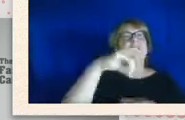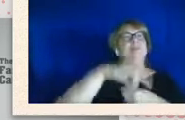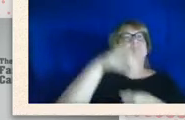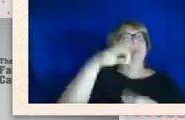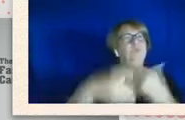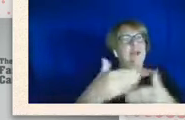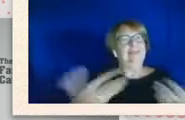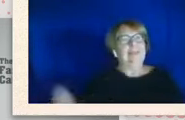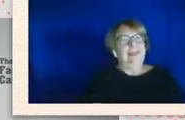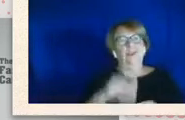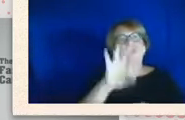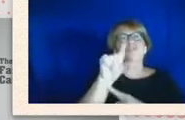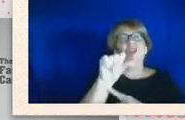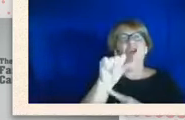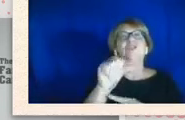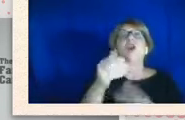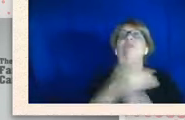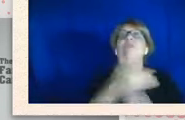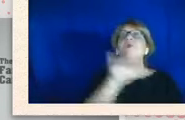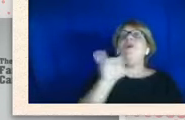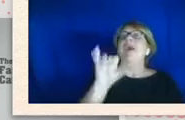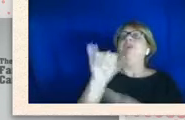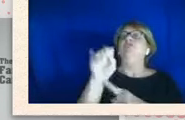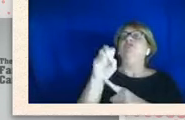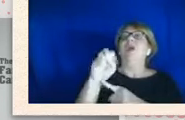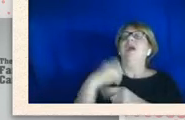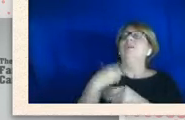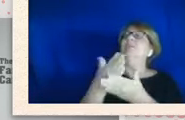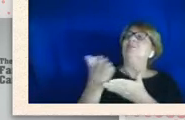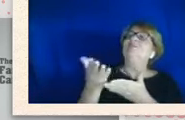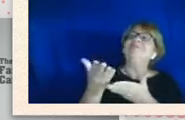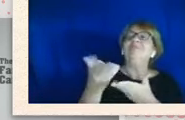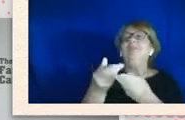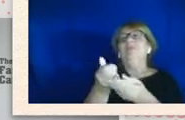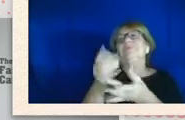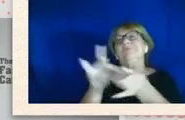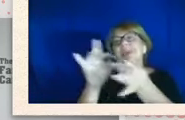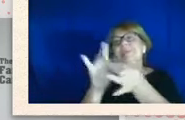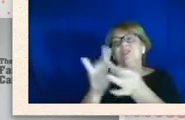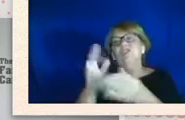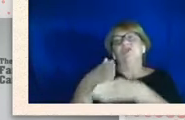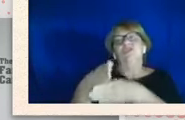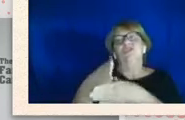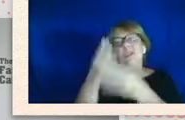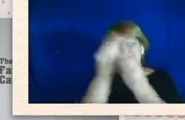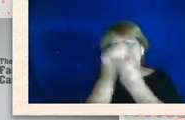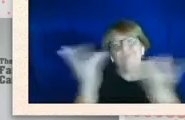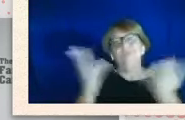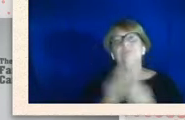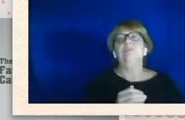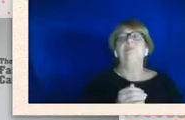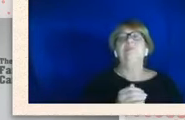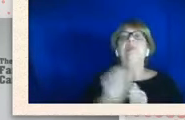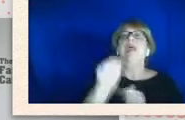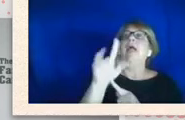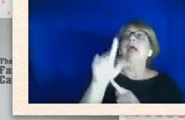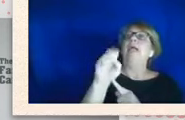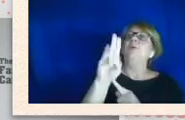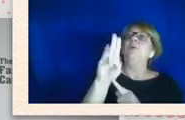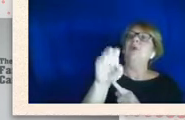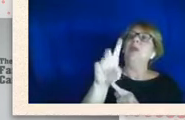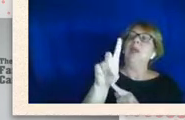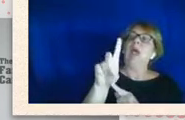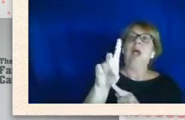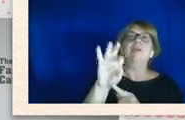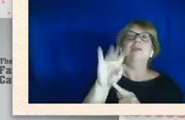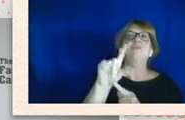that, Joe's got a couple of messages from our sponsors to share. So I just wanted to say also, Able United, Florida's disability savings